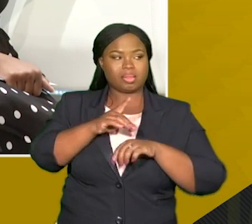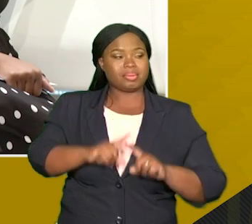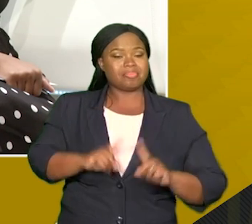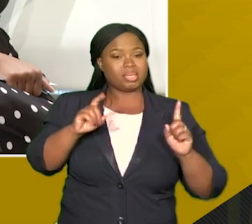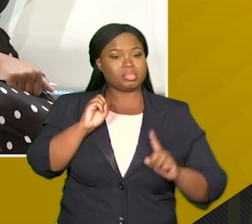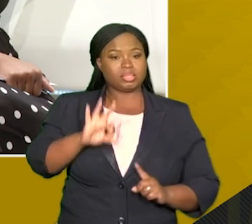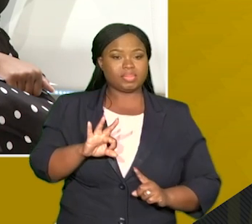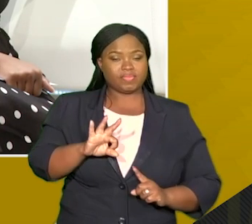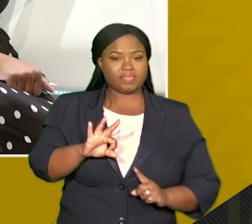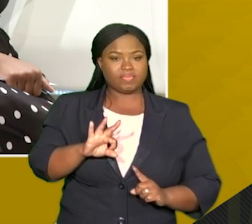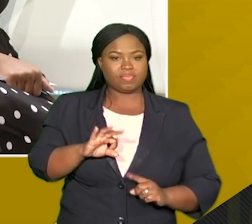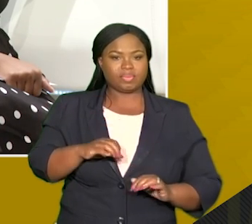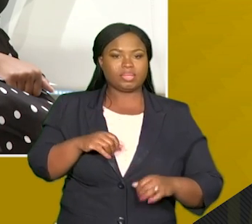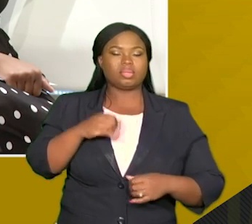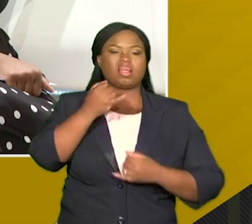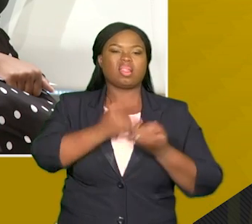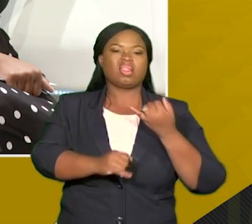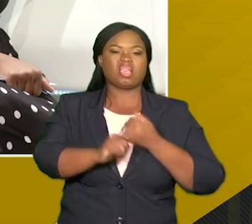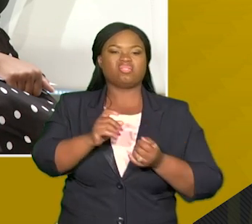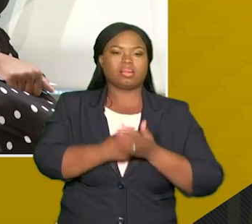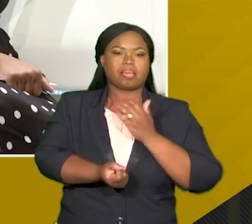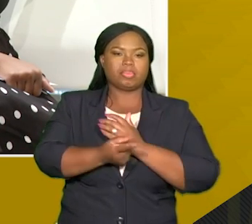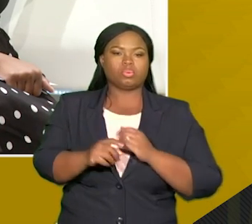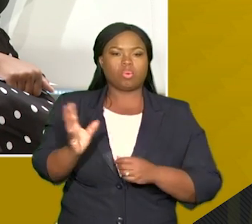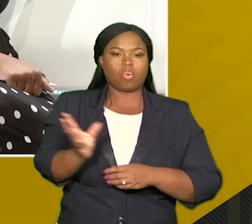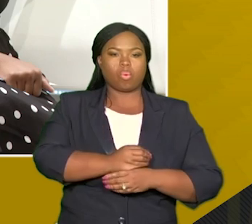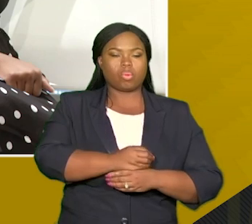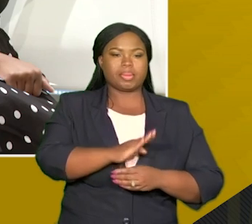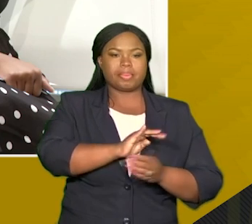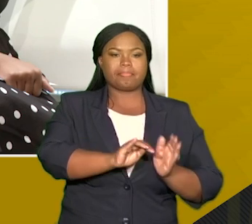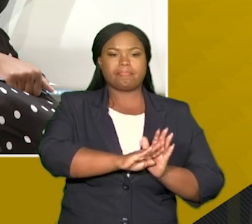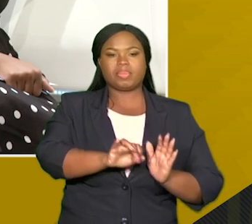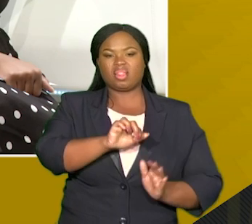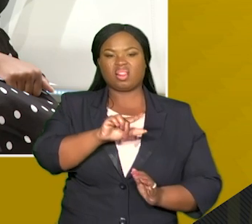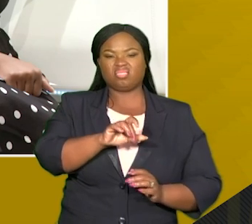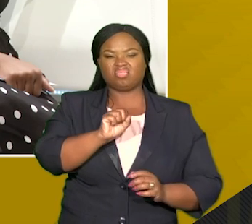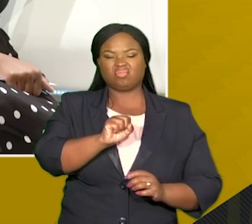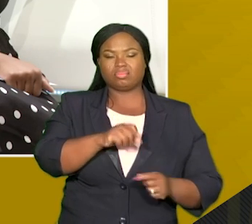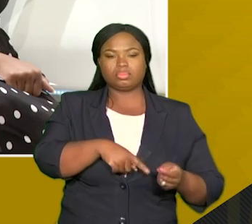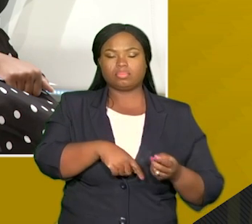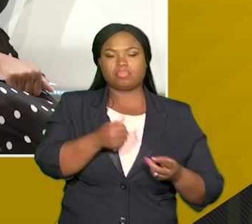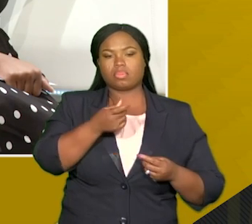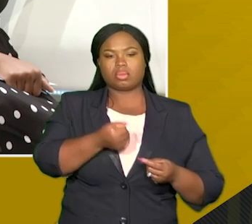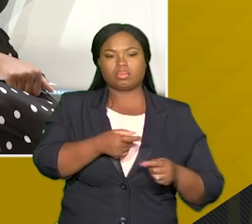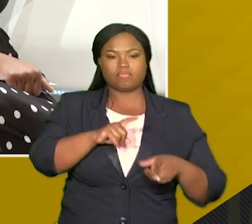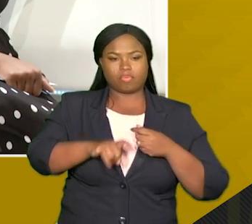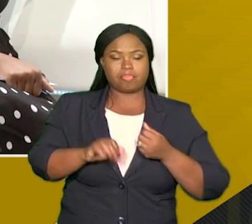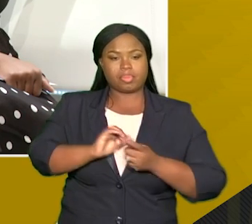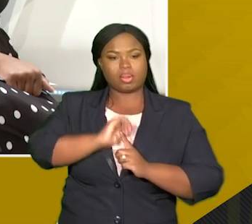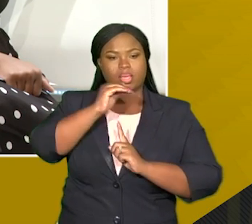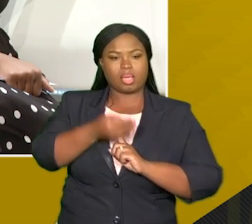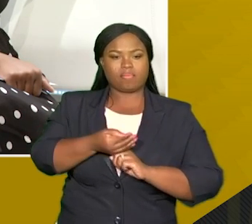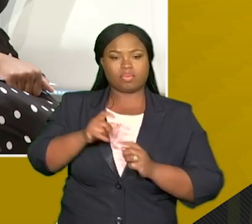is injured in the police, mm-hmm. all medical bills are, as a matter of fact and policy, covered by